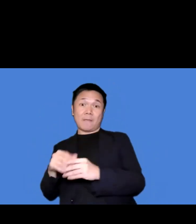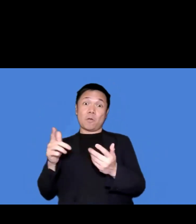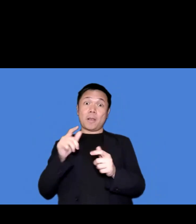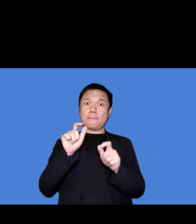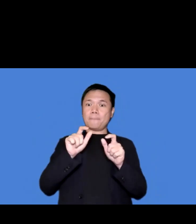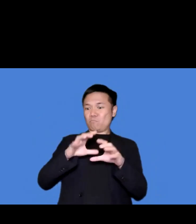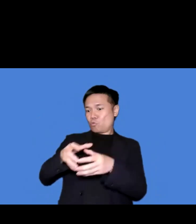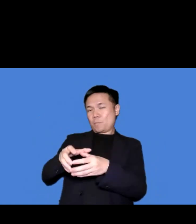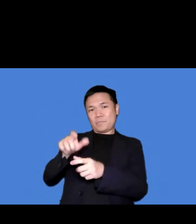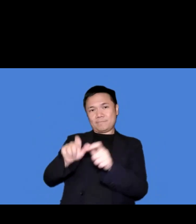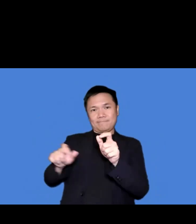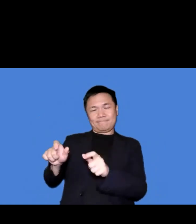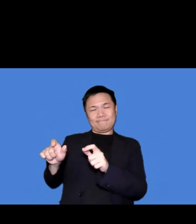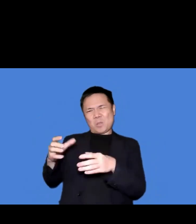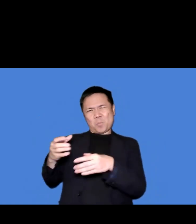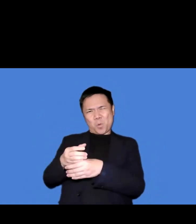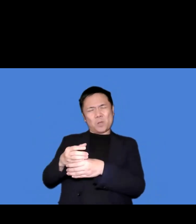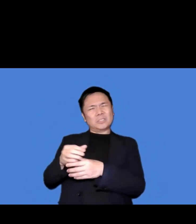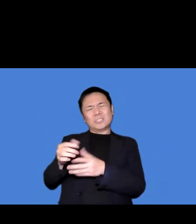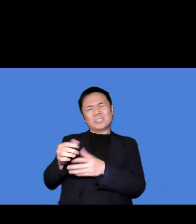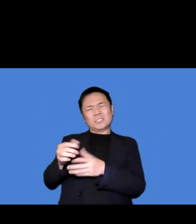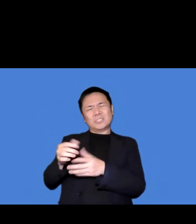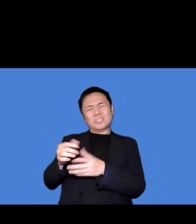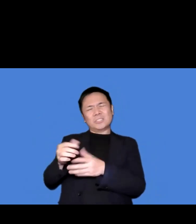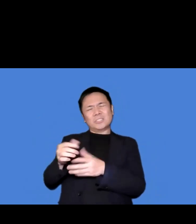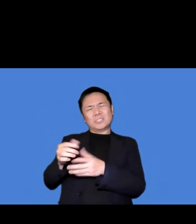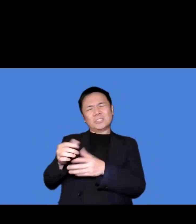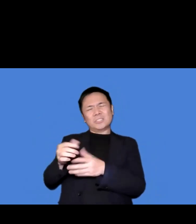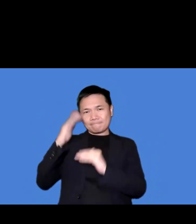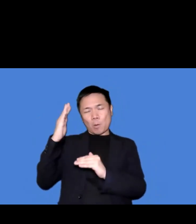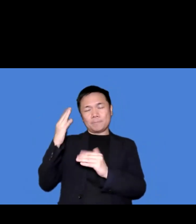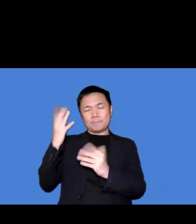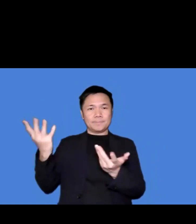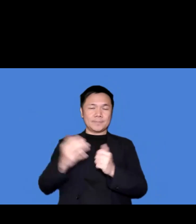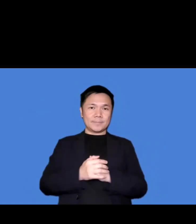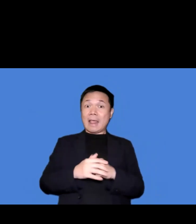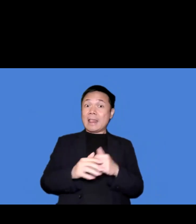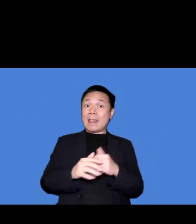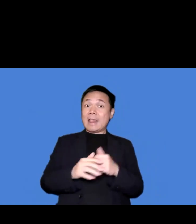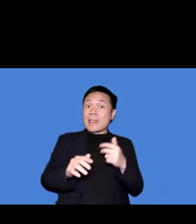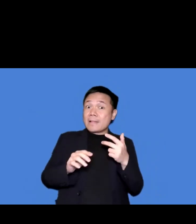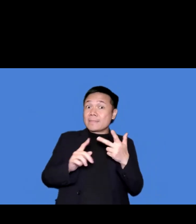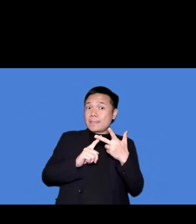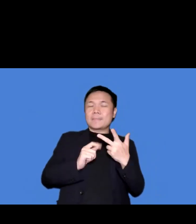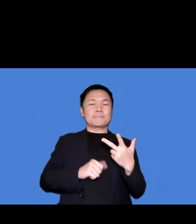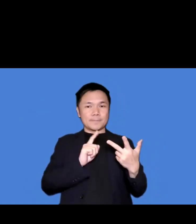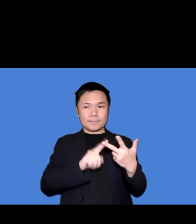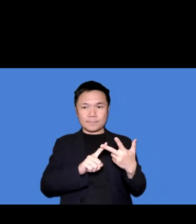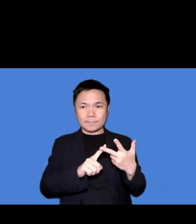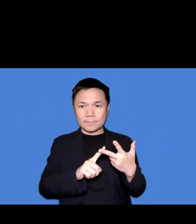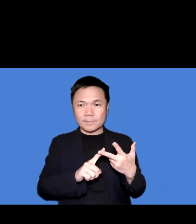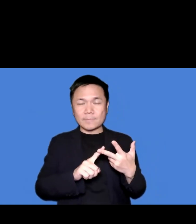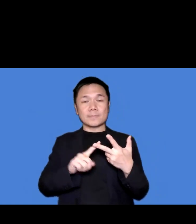children with underrepresented groups to access them in the regular education. Third could be like talking about the health